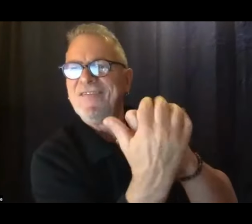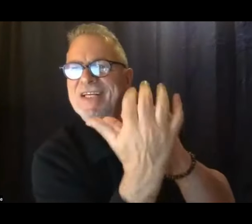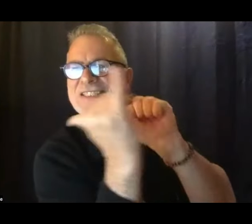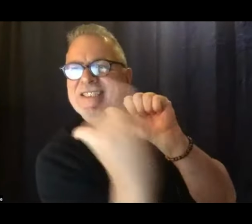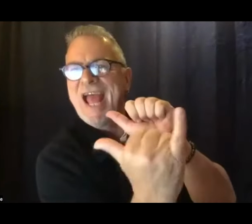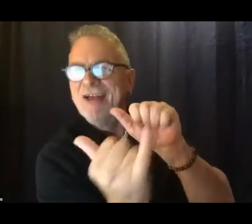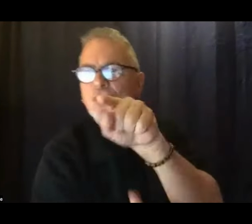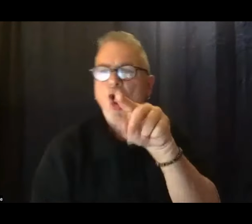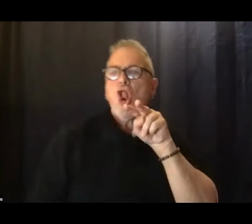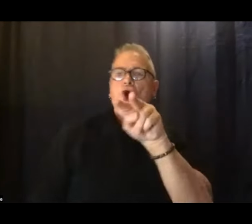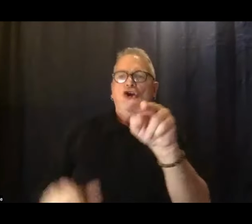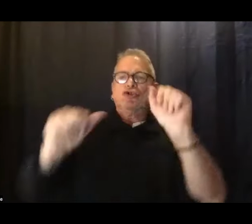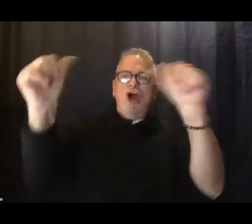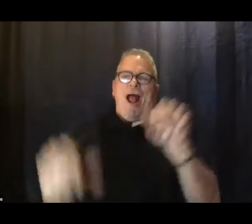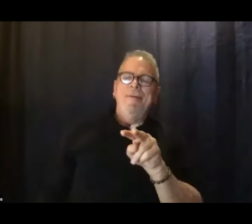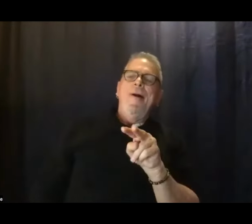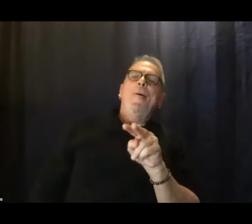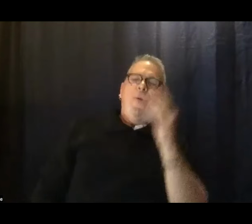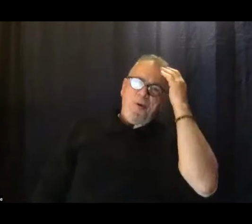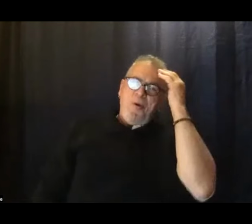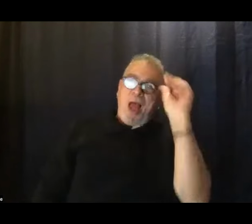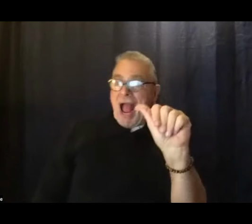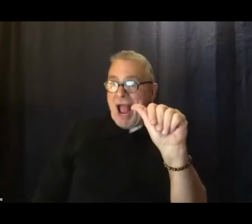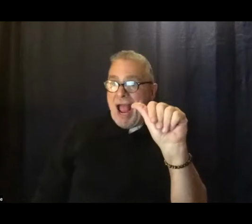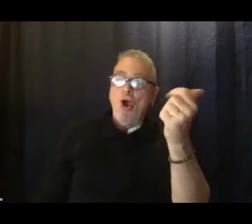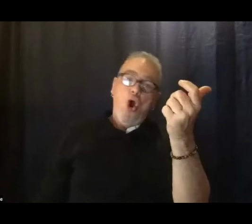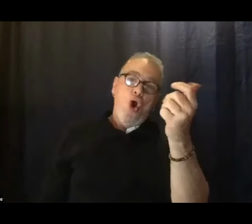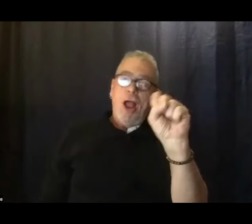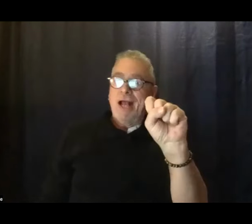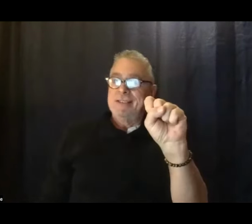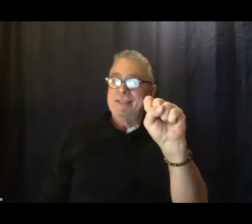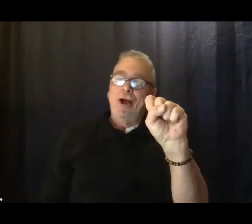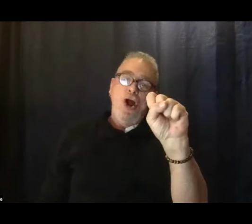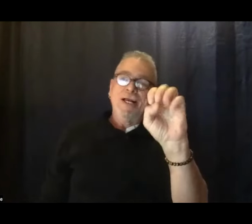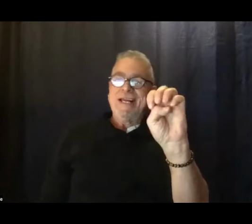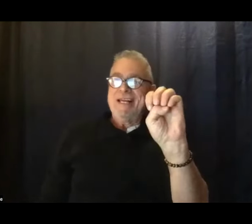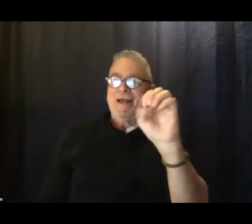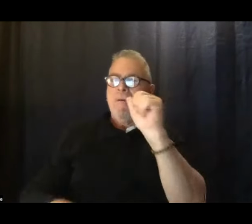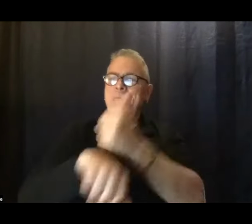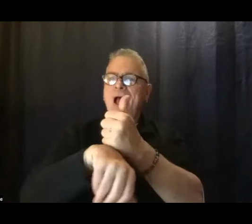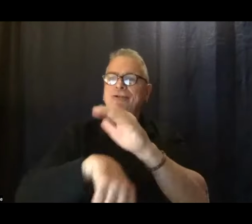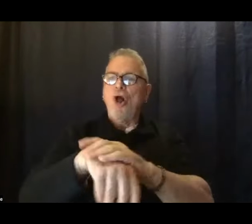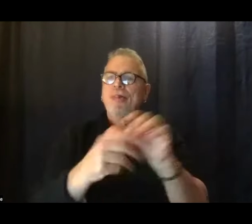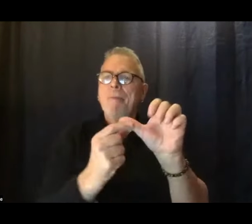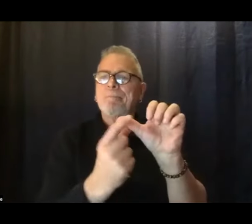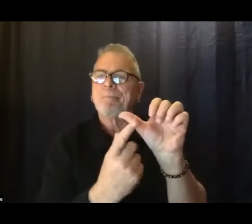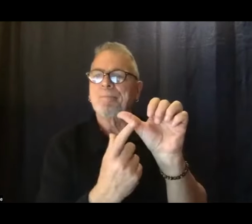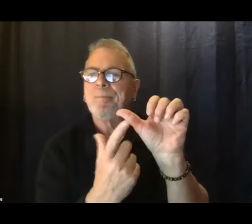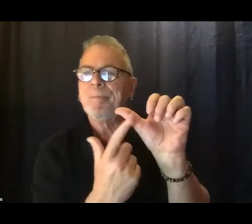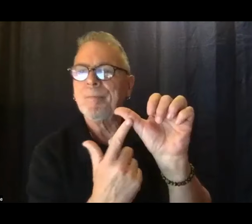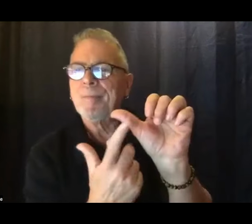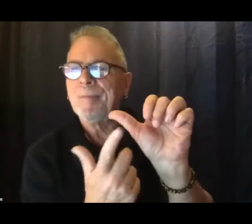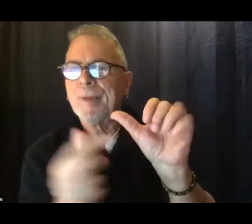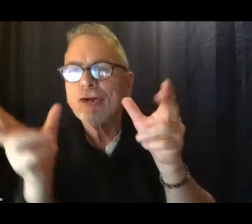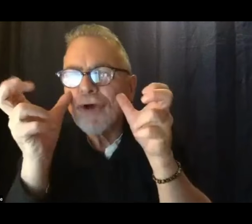right? Still a fist. The only thing that happened is the thumb moved. Whether it's an A or an S or an E,